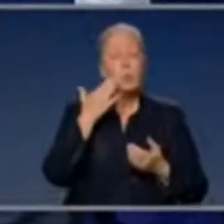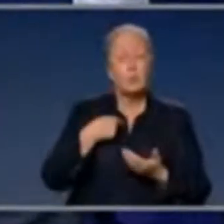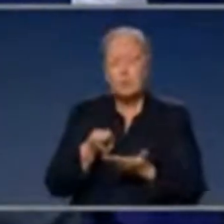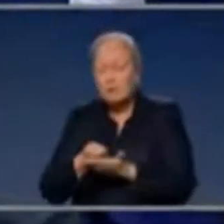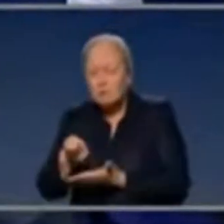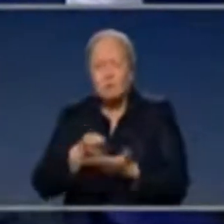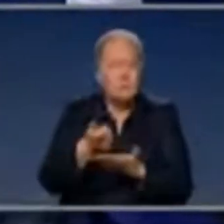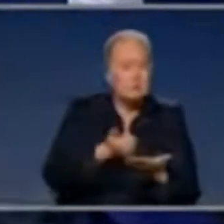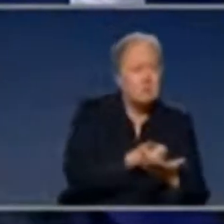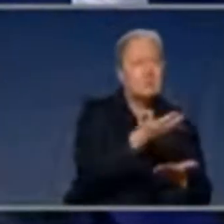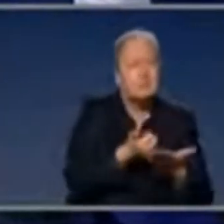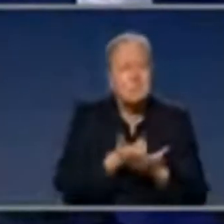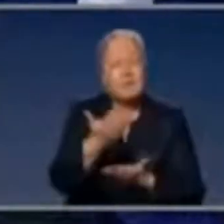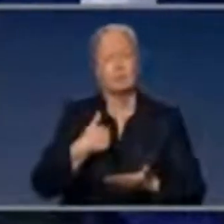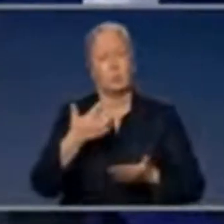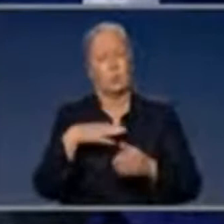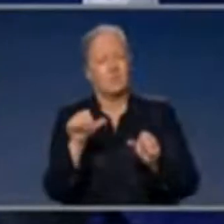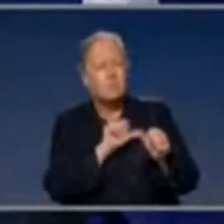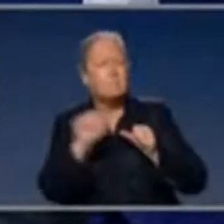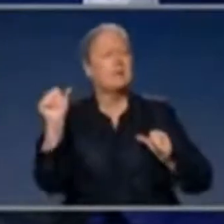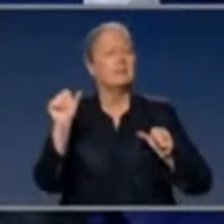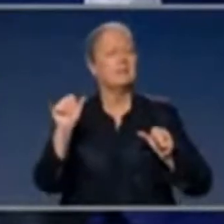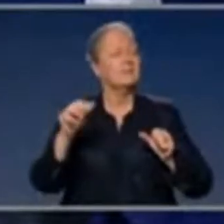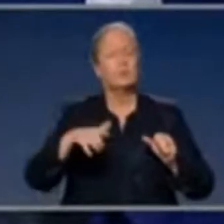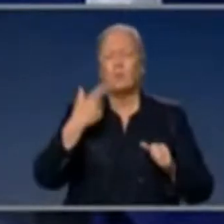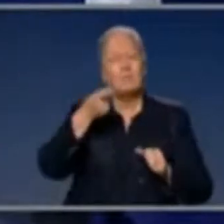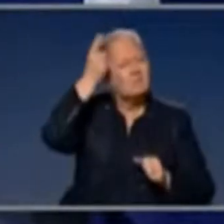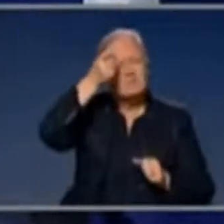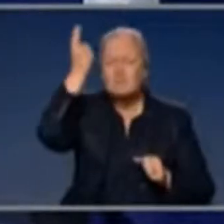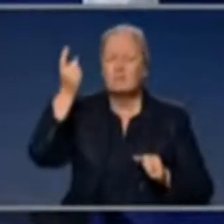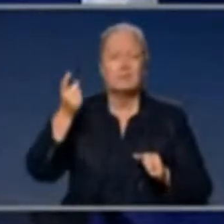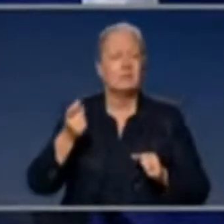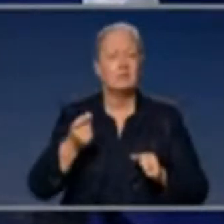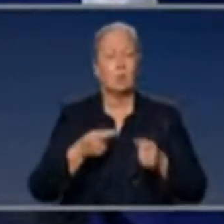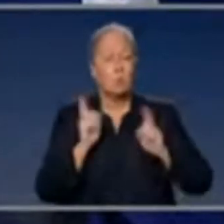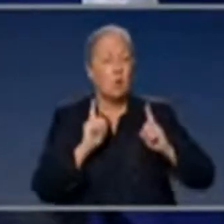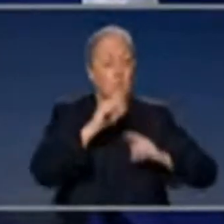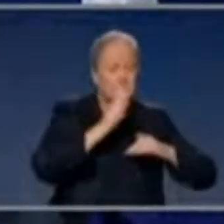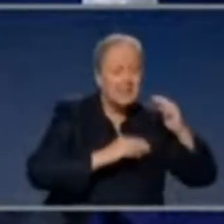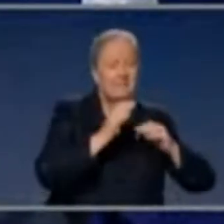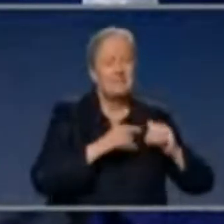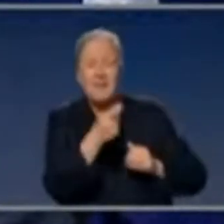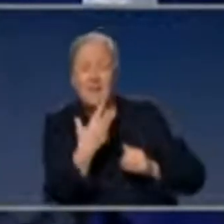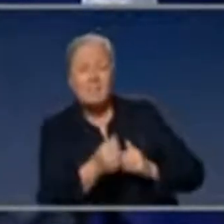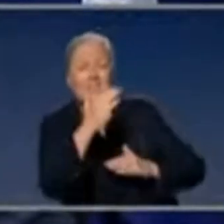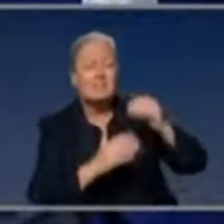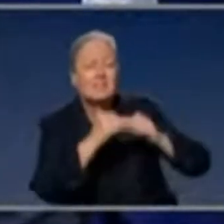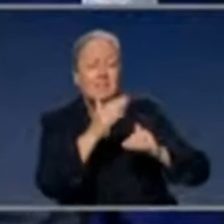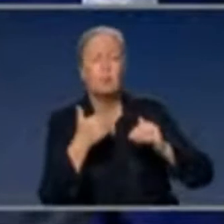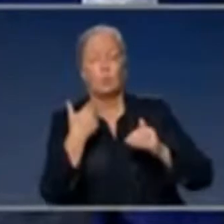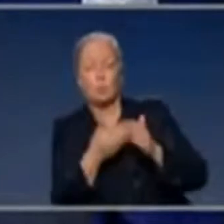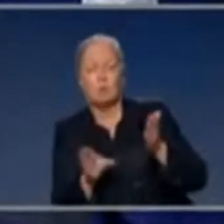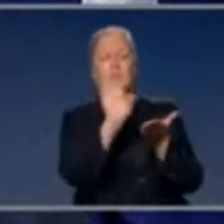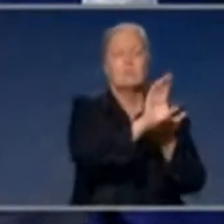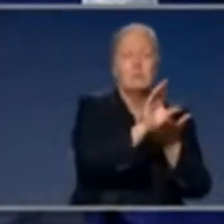off existing programs to get the maximum efficiency, that extends capital programs that are already in place, training programs like Job Trainer itself,